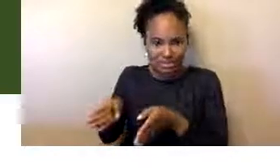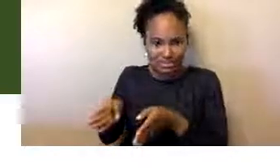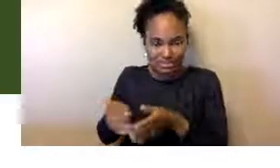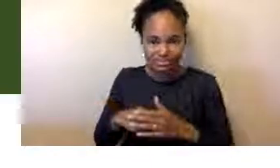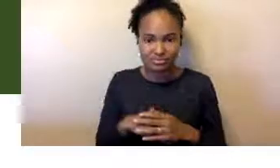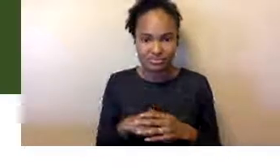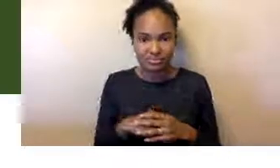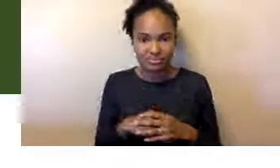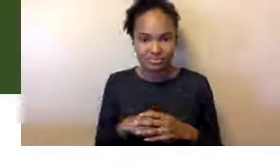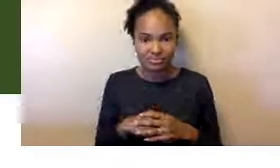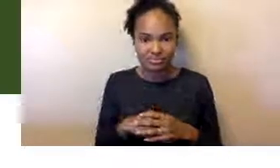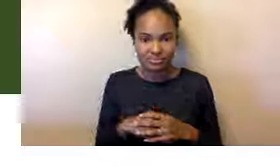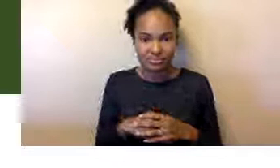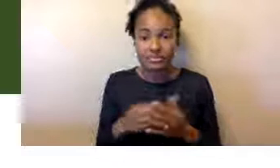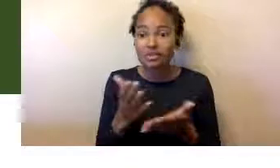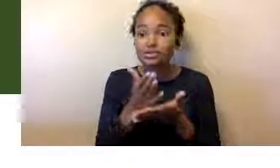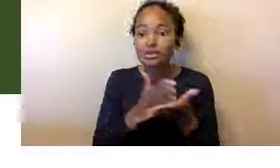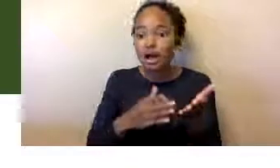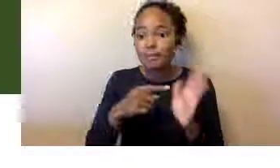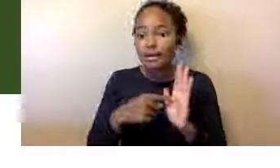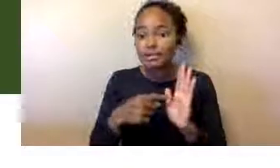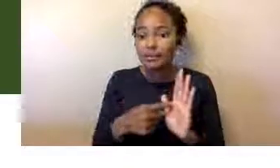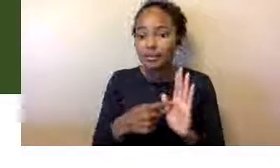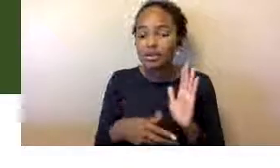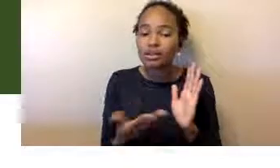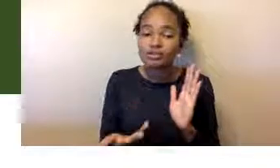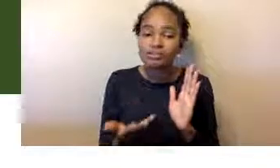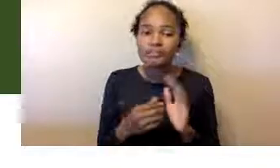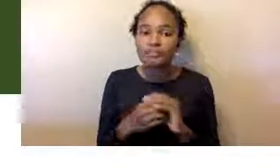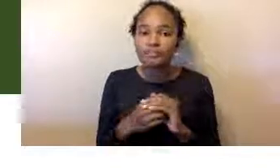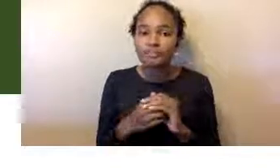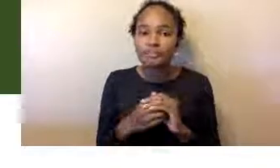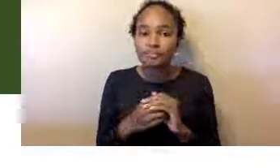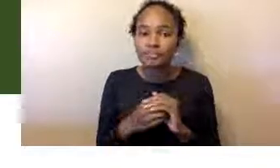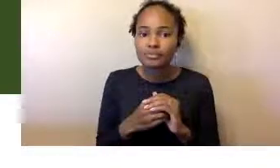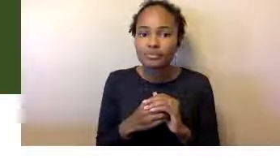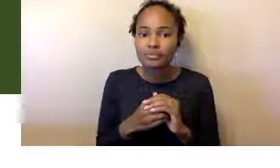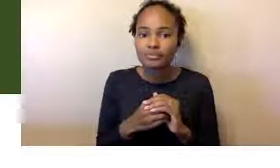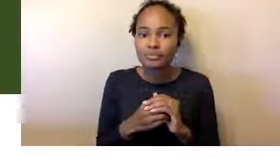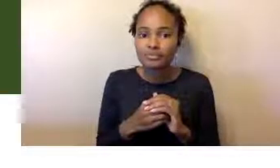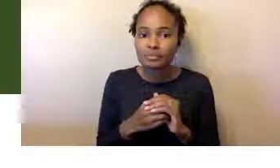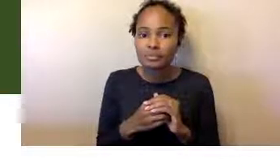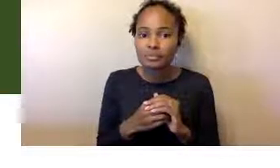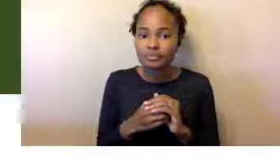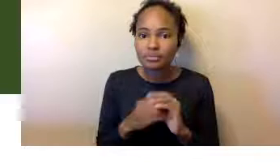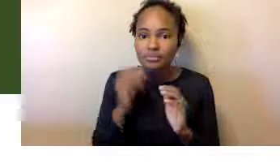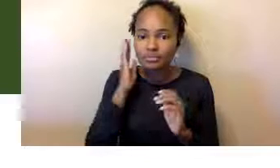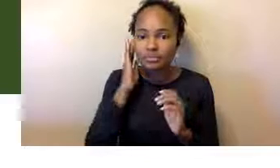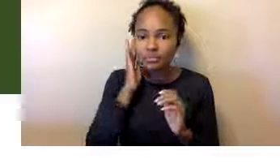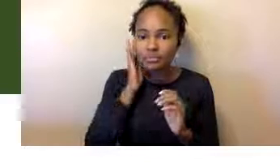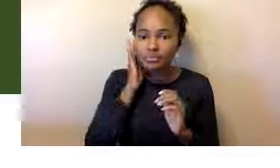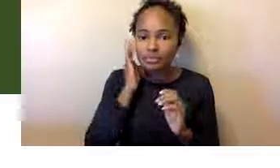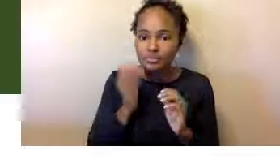And some examples may be individuals who are nonverbal, who are in a mental health crisis.